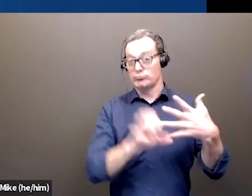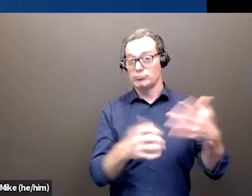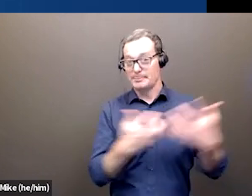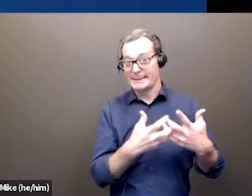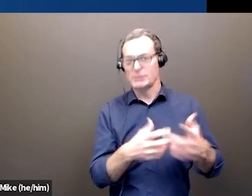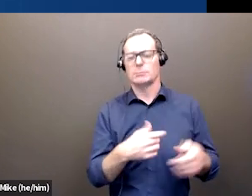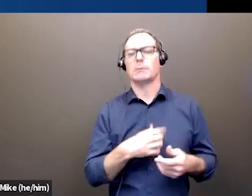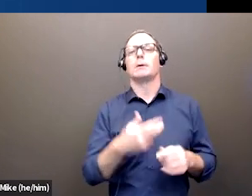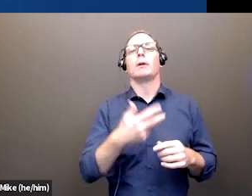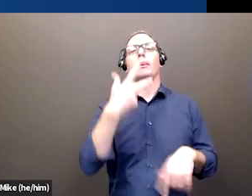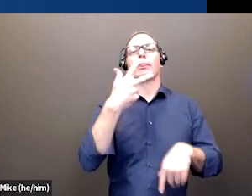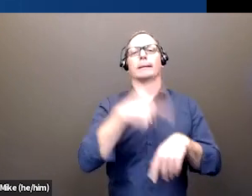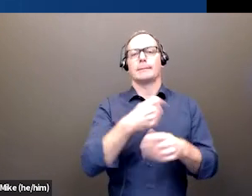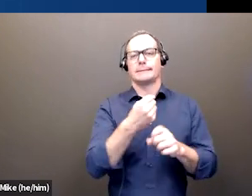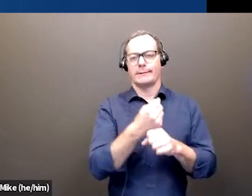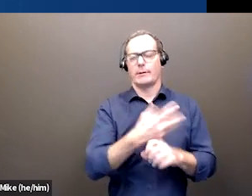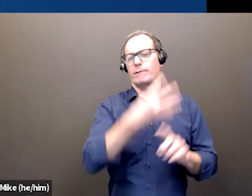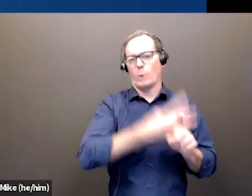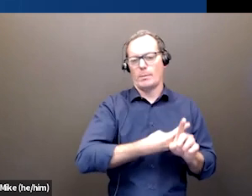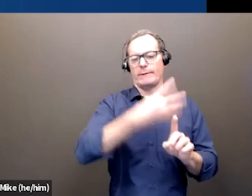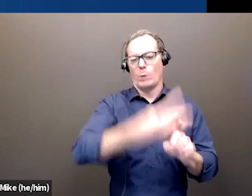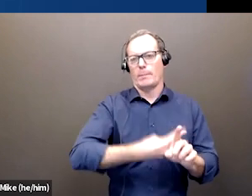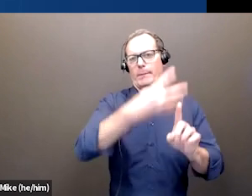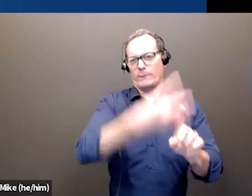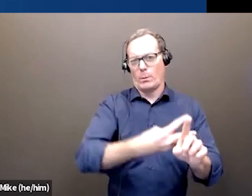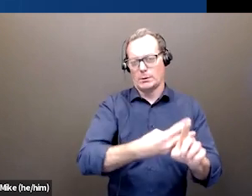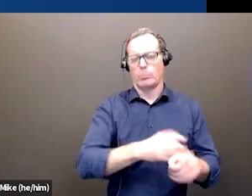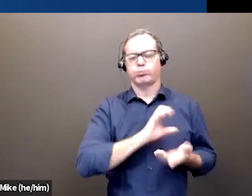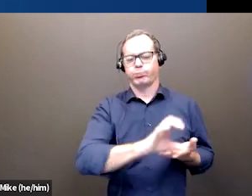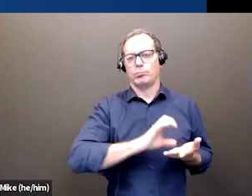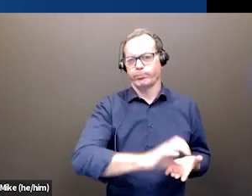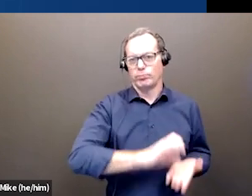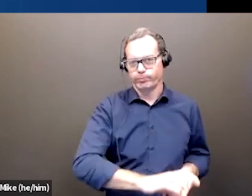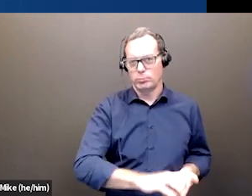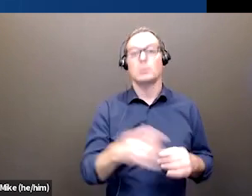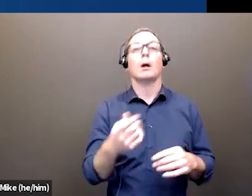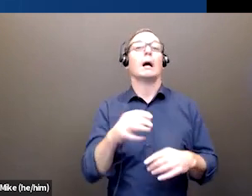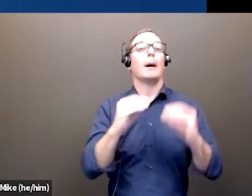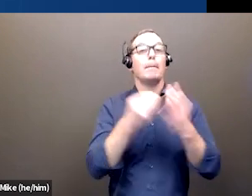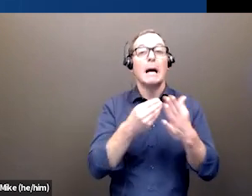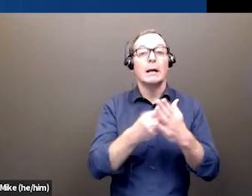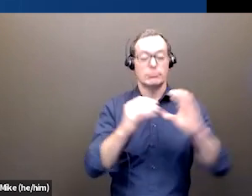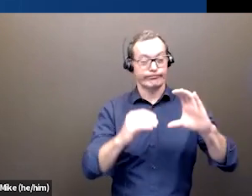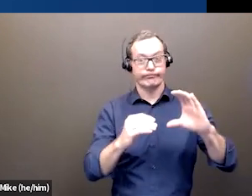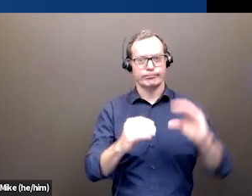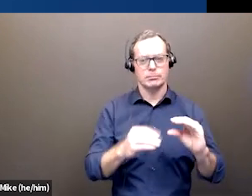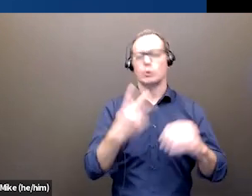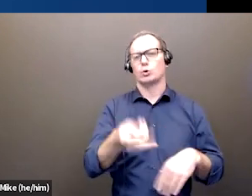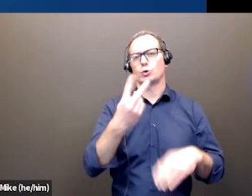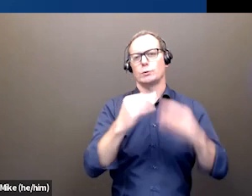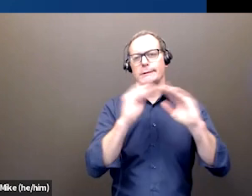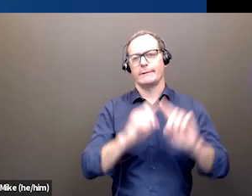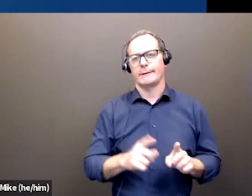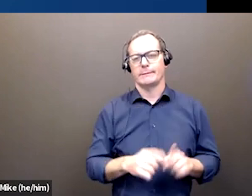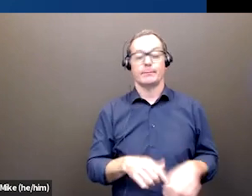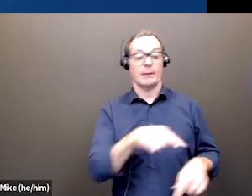year, as well as funding. And there's 2 levels of funding. For a child who is preschool age and